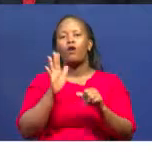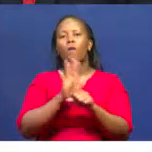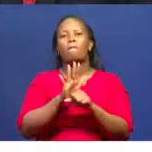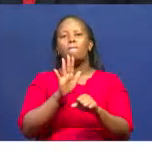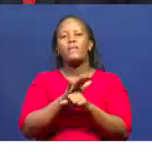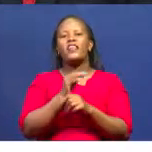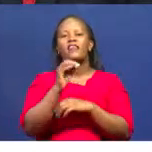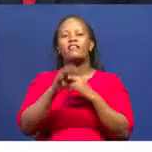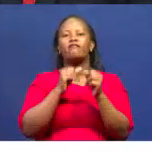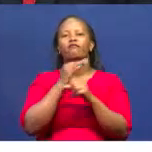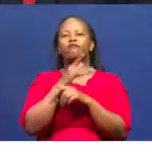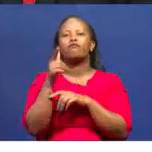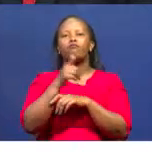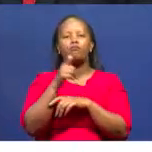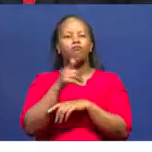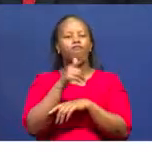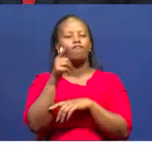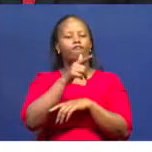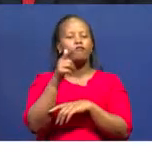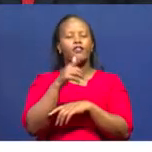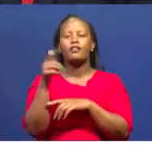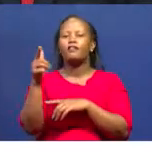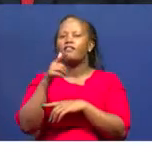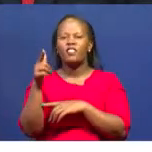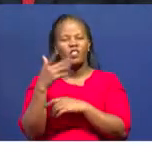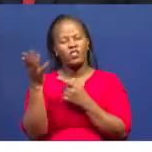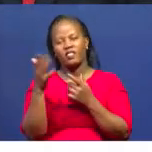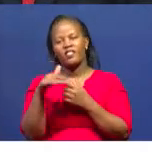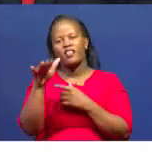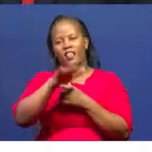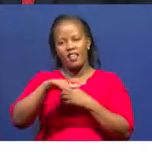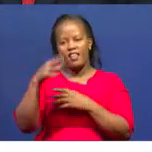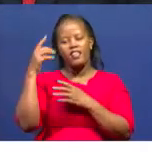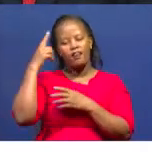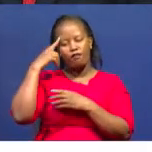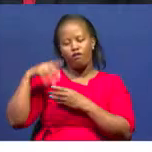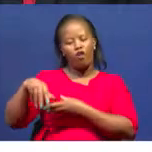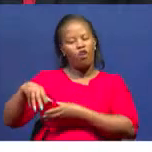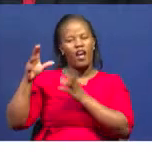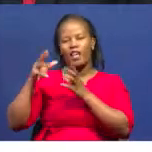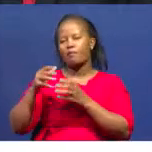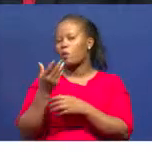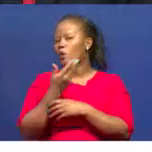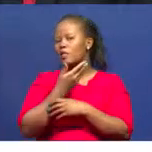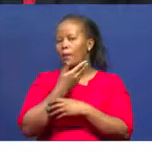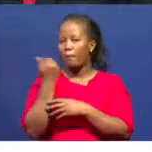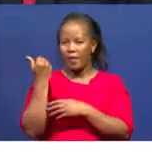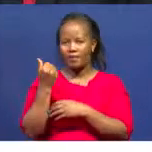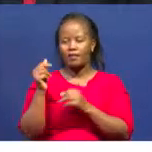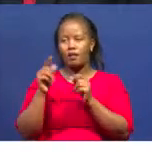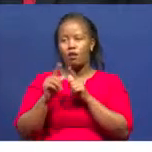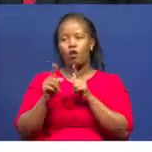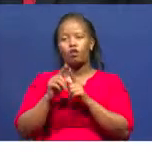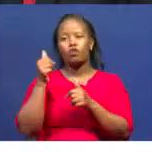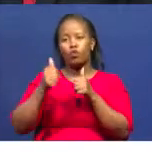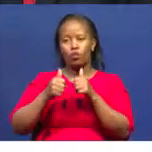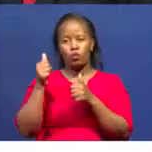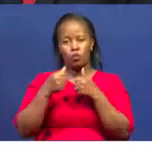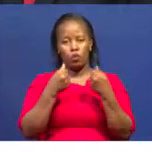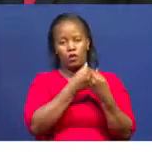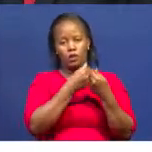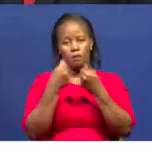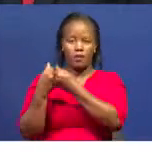and the videos that the pitch was good, and that's just the training pitch outside